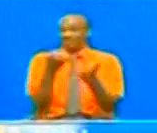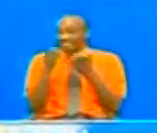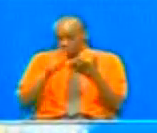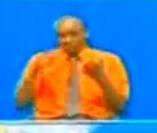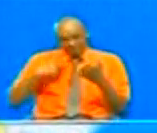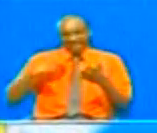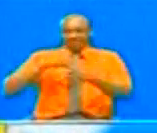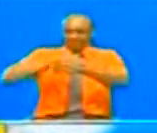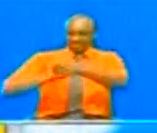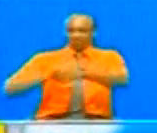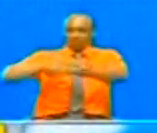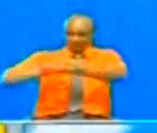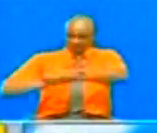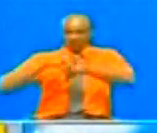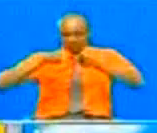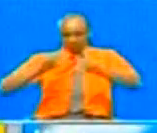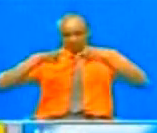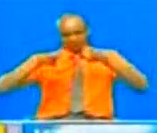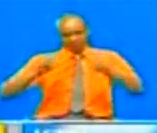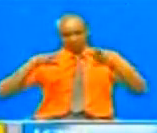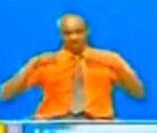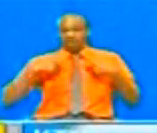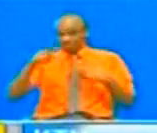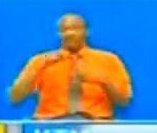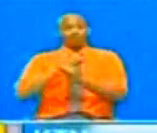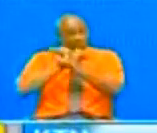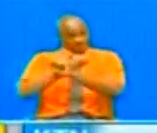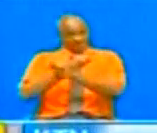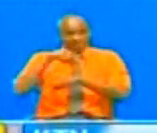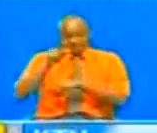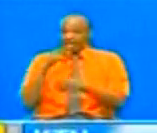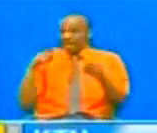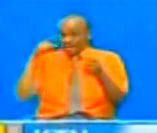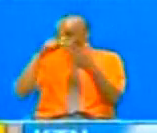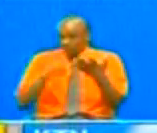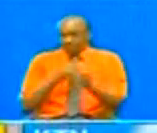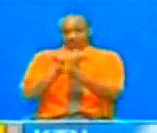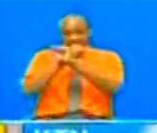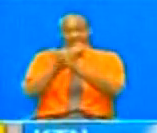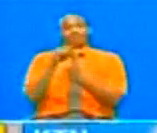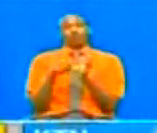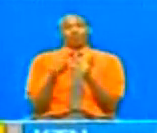have physio. They had physio for prevention. This is the key point.